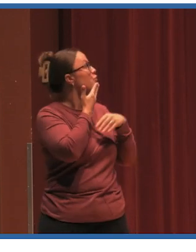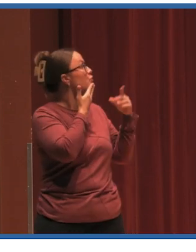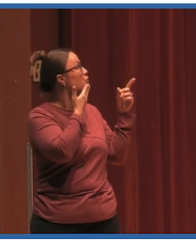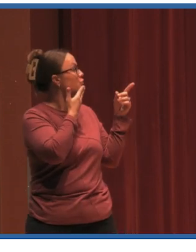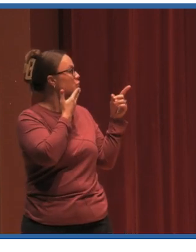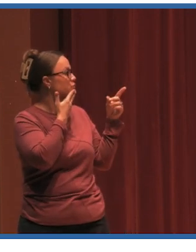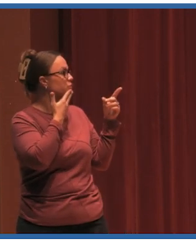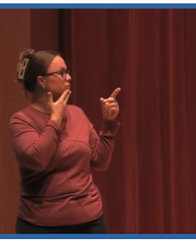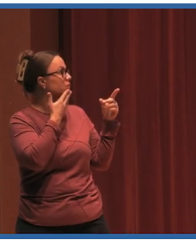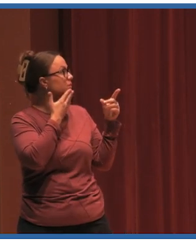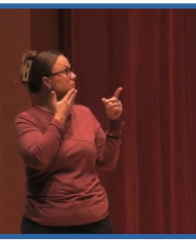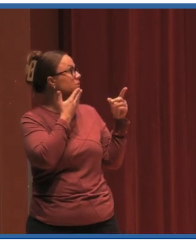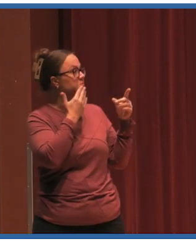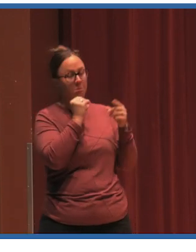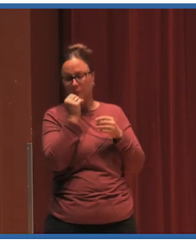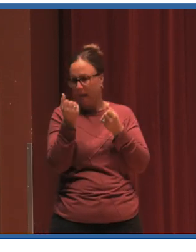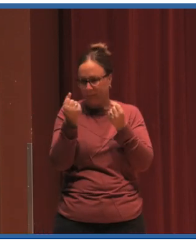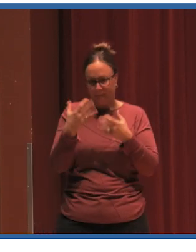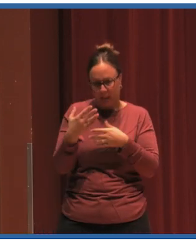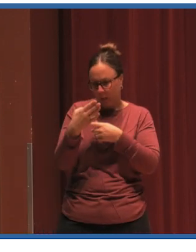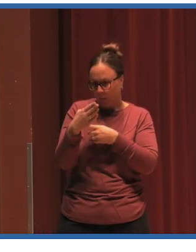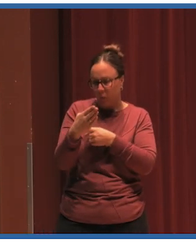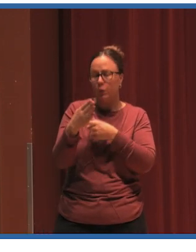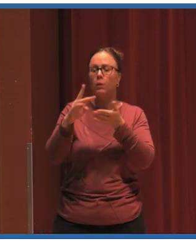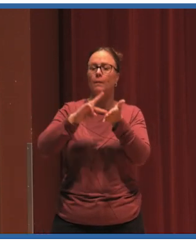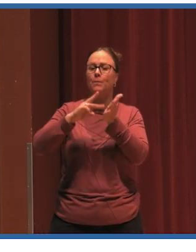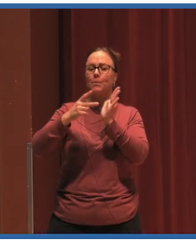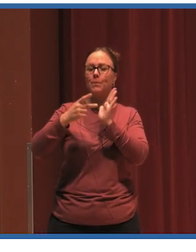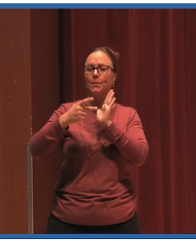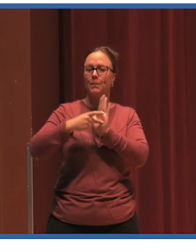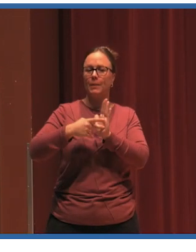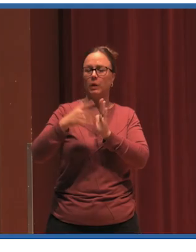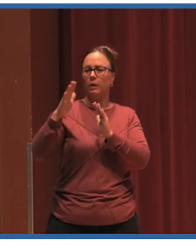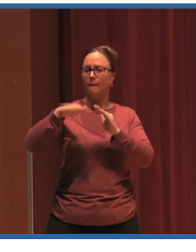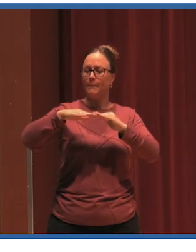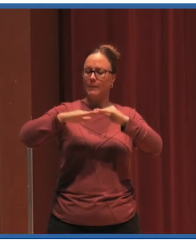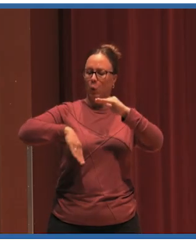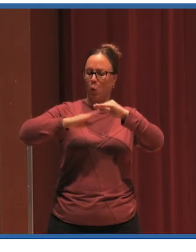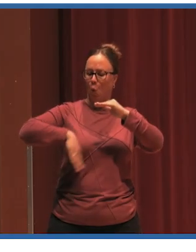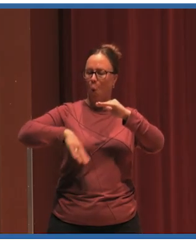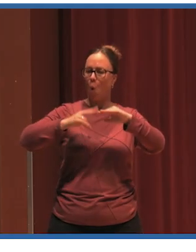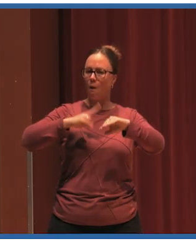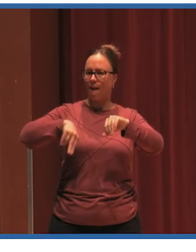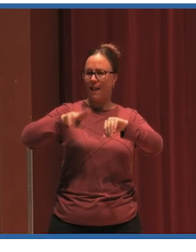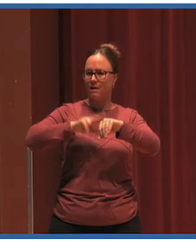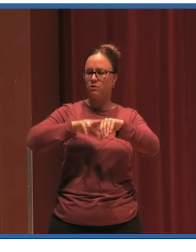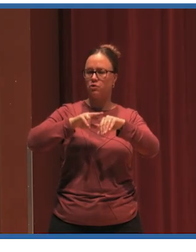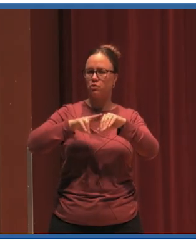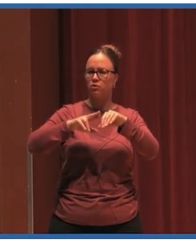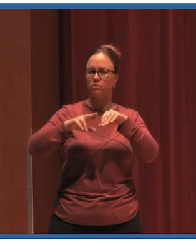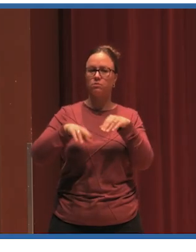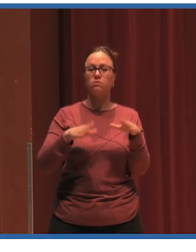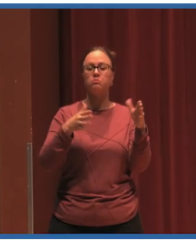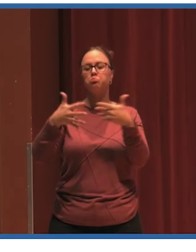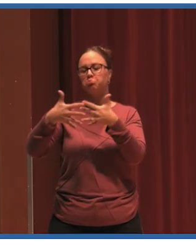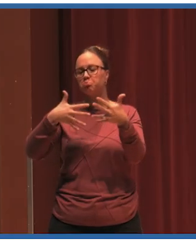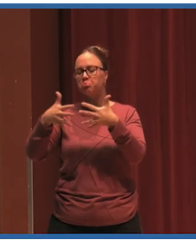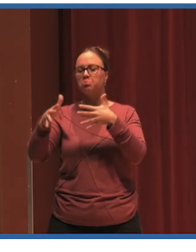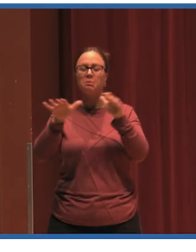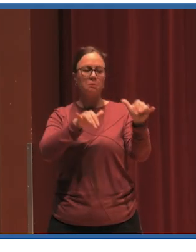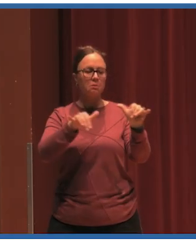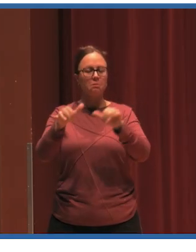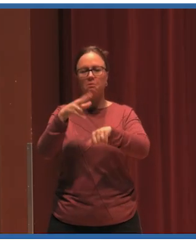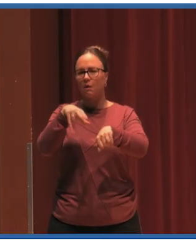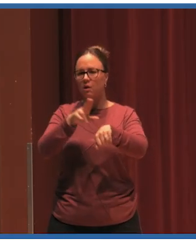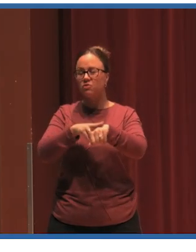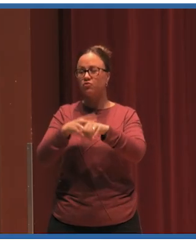unfortunately not very many of them are, that means that you're significantly below national rates. When they're gray, you're about the same as national rates, and